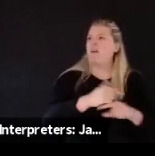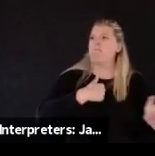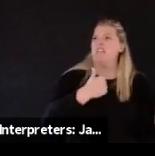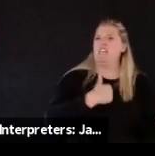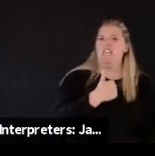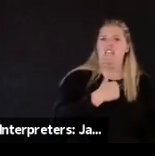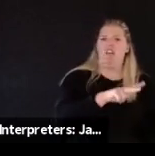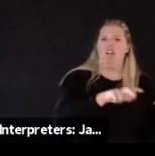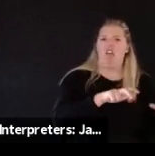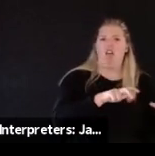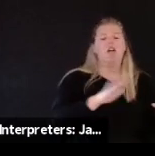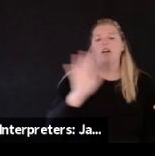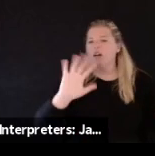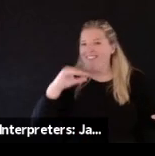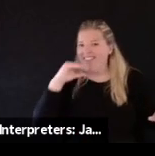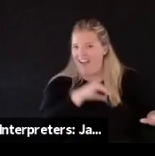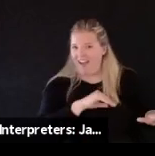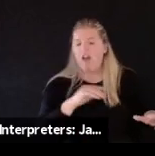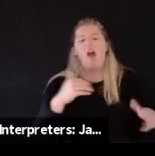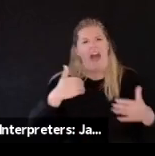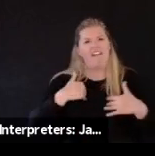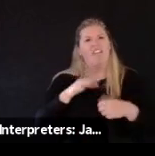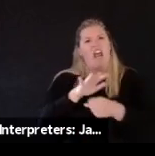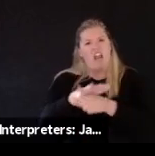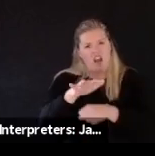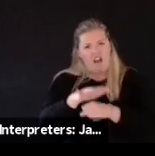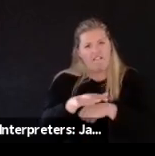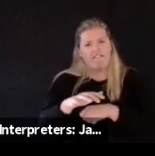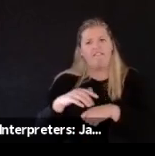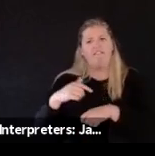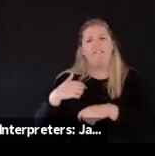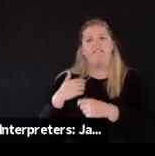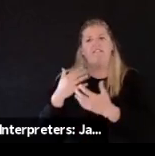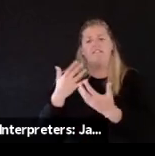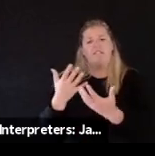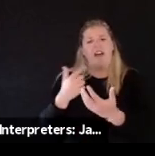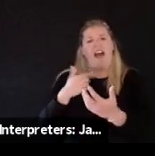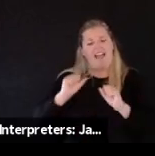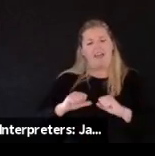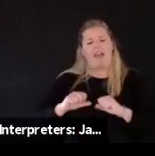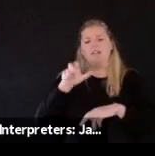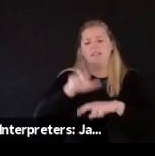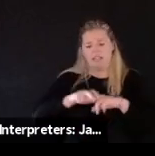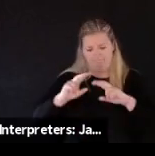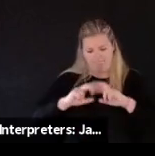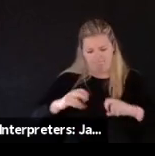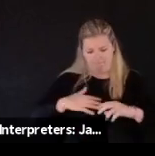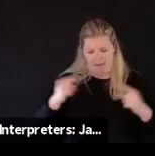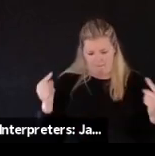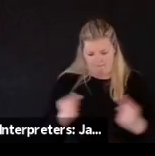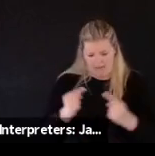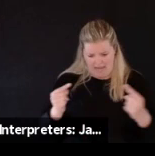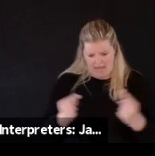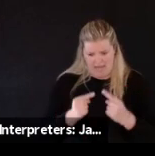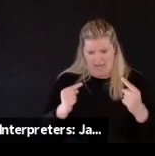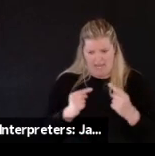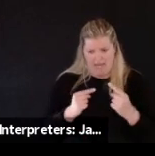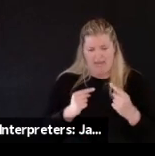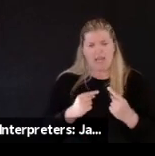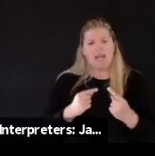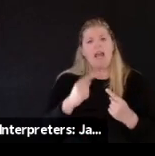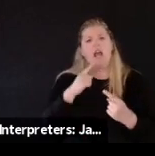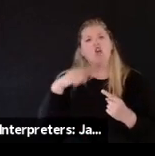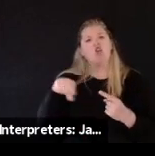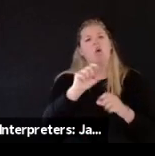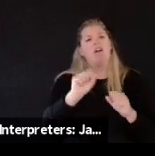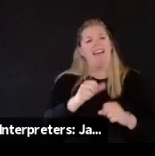there is enough. There is enough room for me to sit with my pain and for you to sit with your truth. There is enough room for you to sit